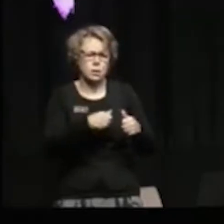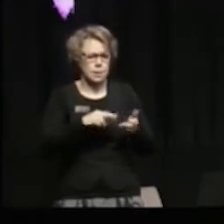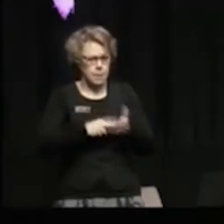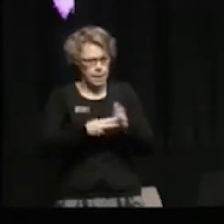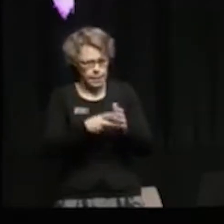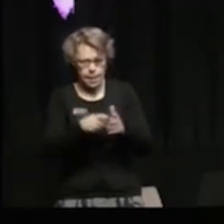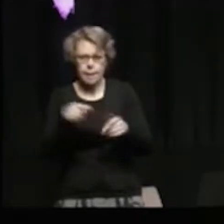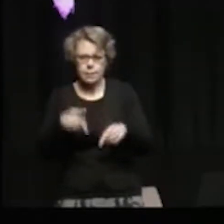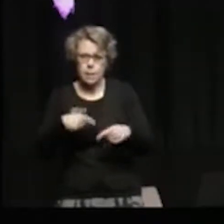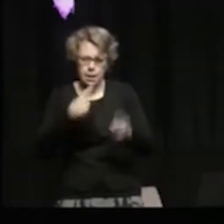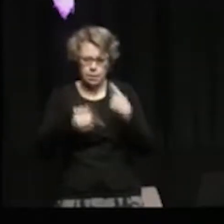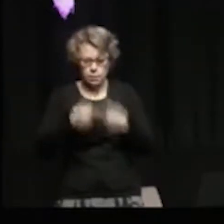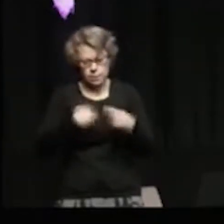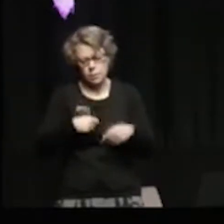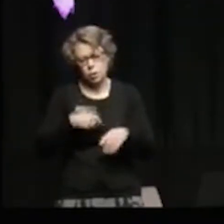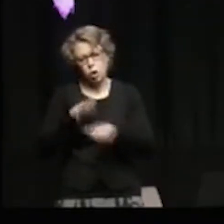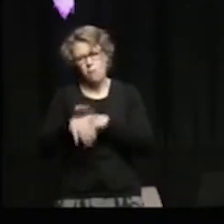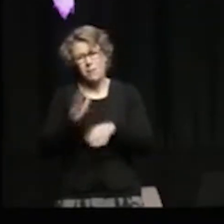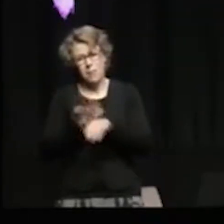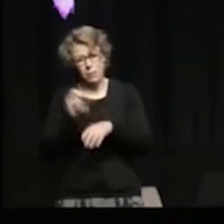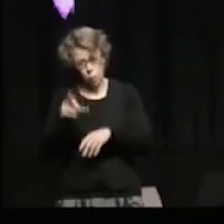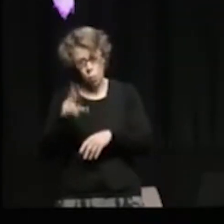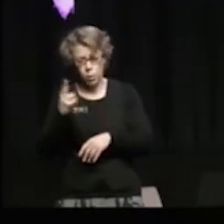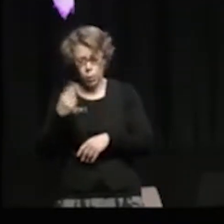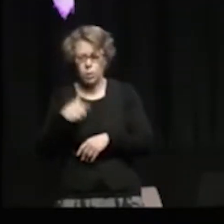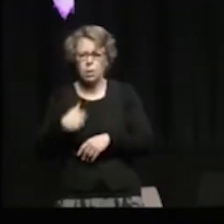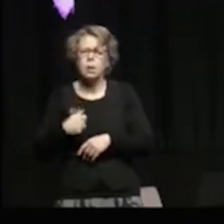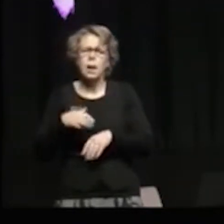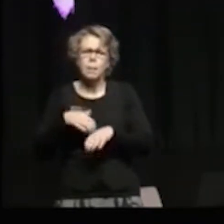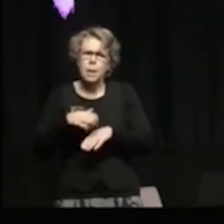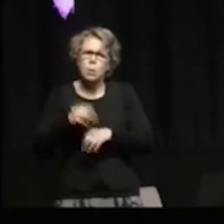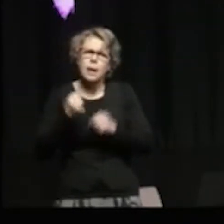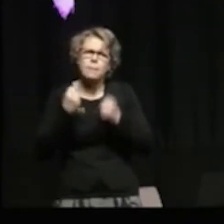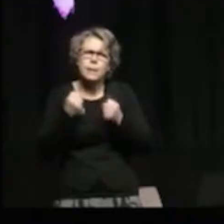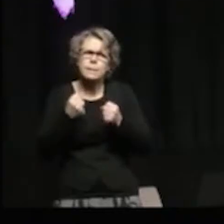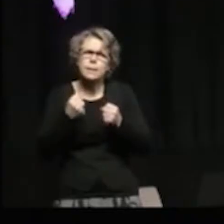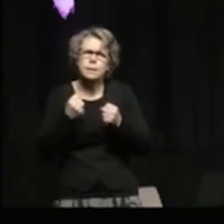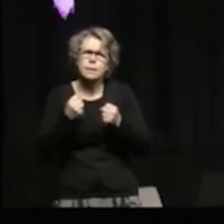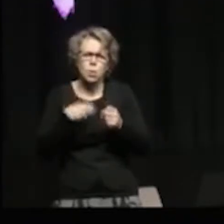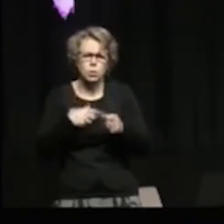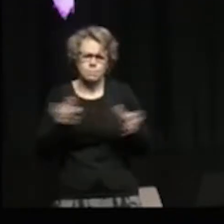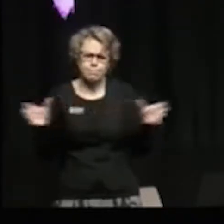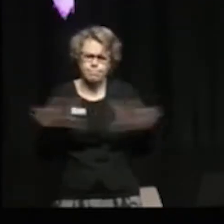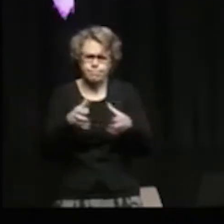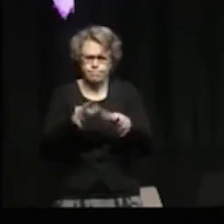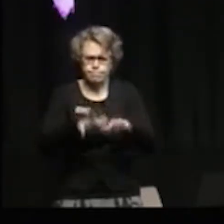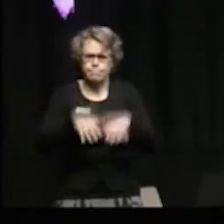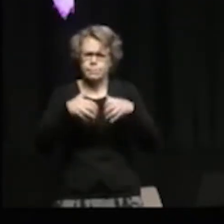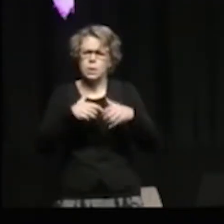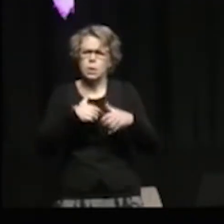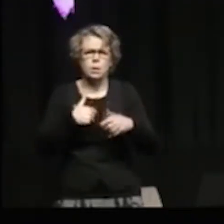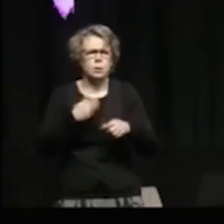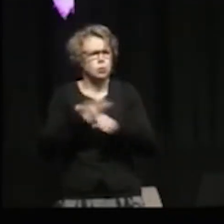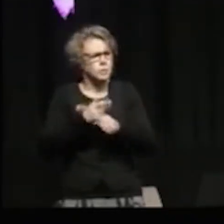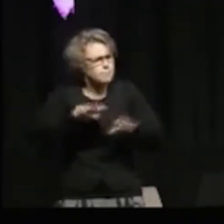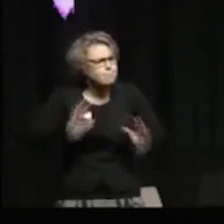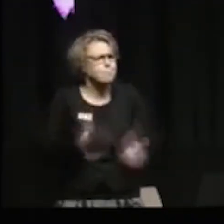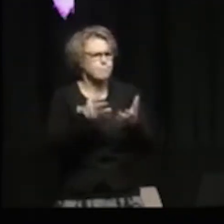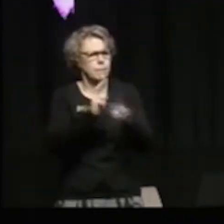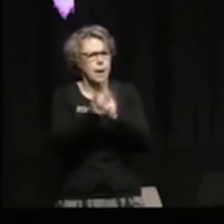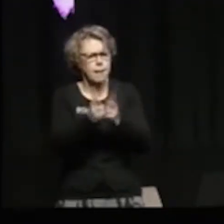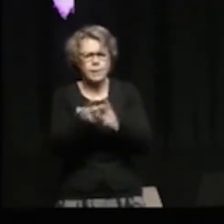Human Rights Forum for more than 15 years, as you mentioned, it's getting more and more important to meet, to gather, and to strengthen ourselves, and